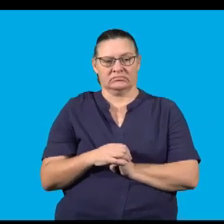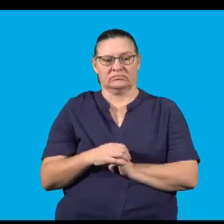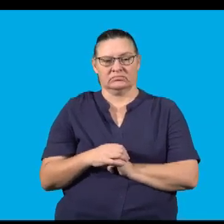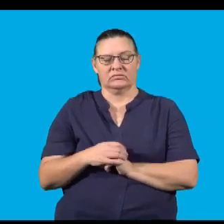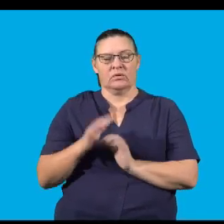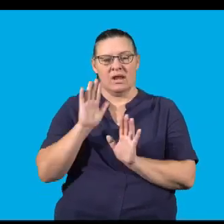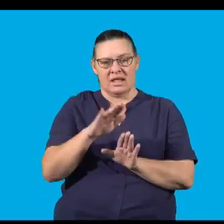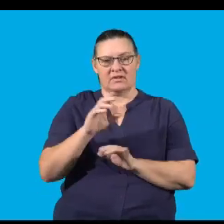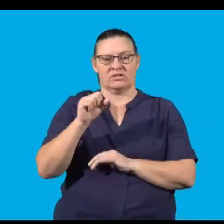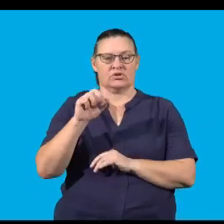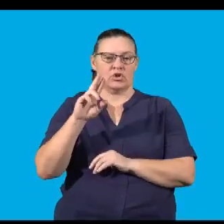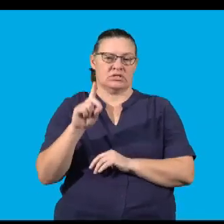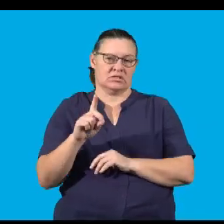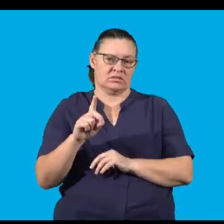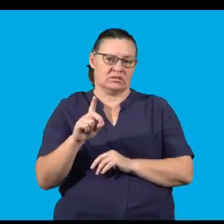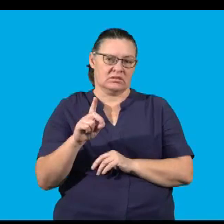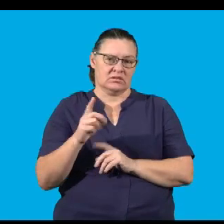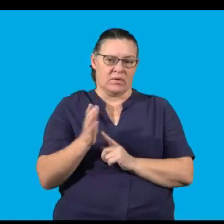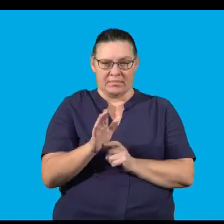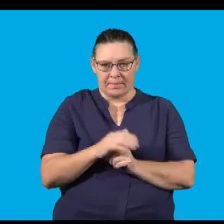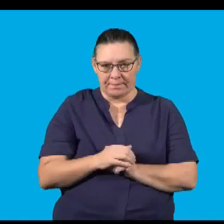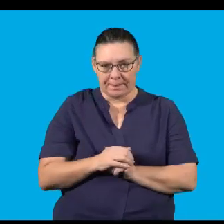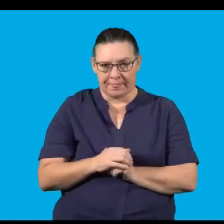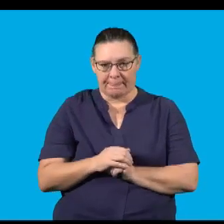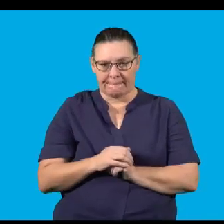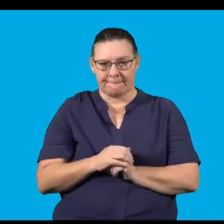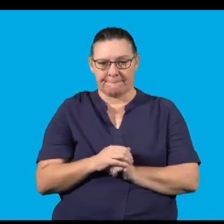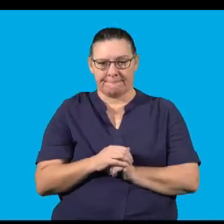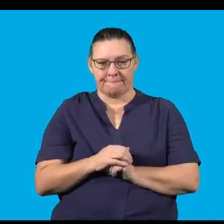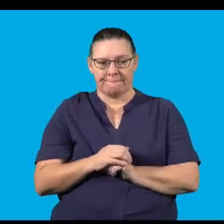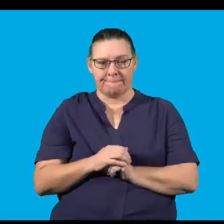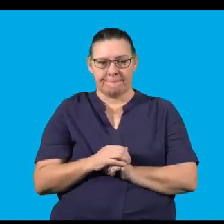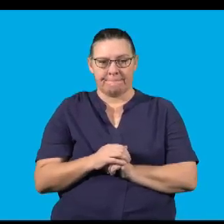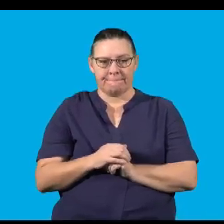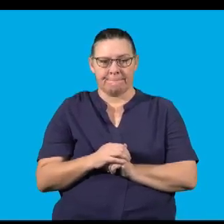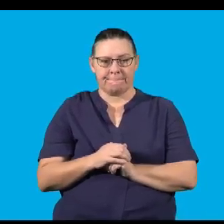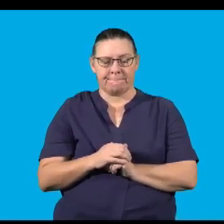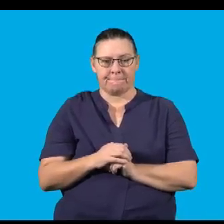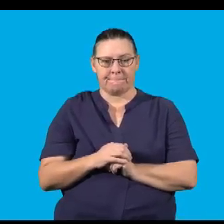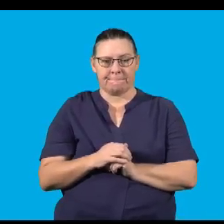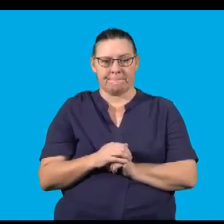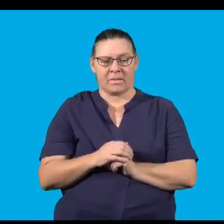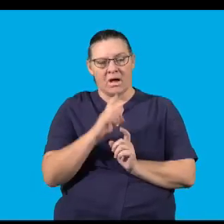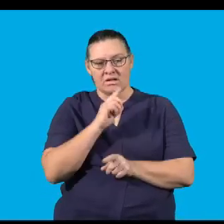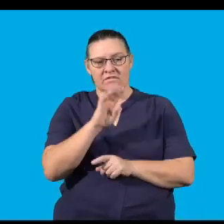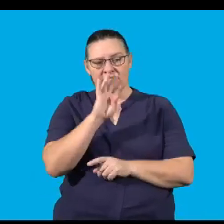in surd form. All right, so we've worked out that this is 4 root 5.